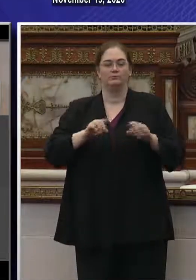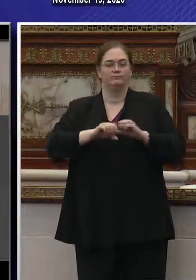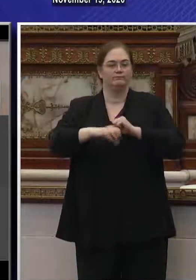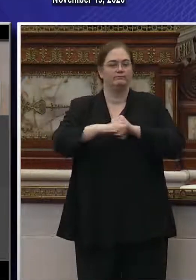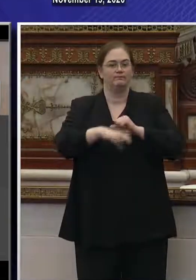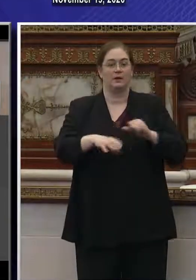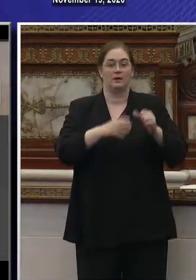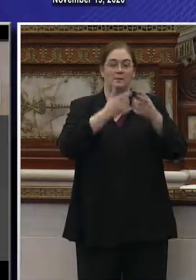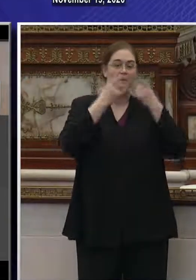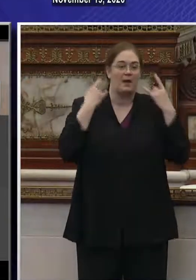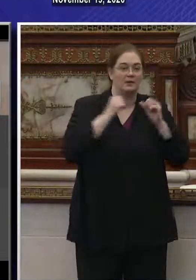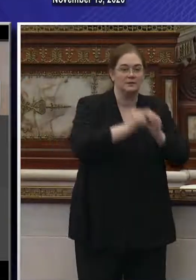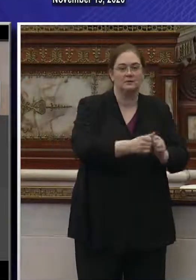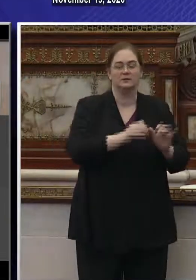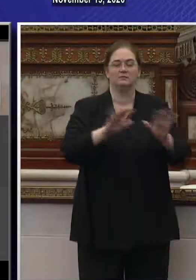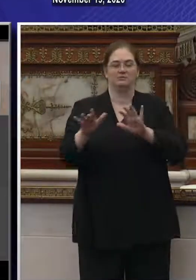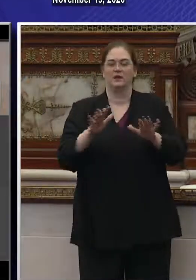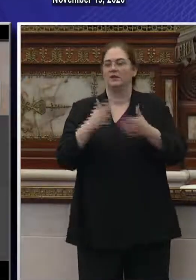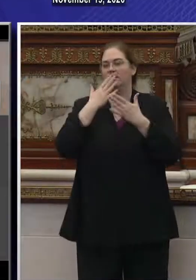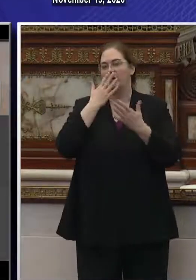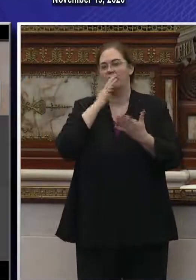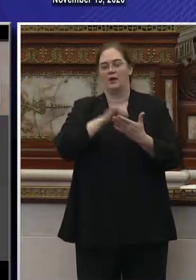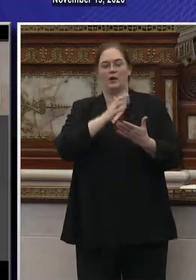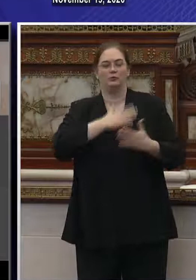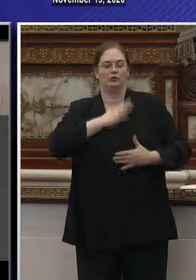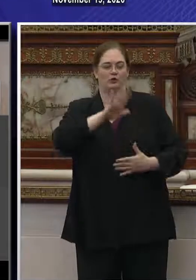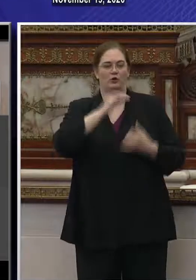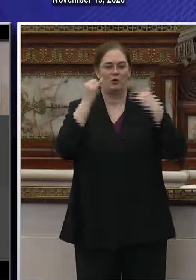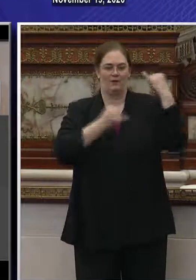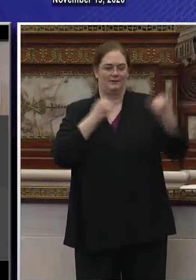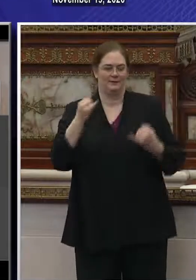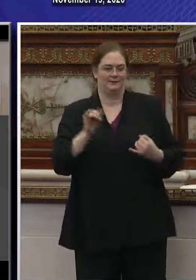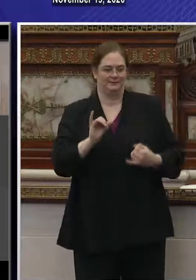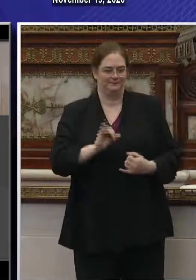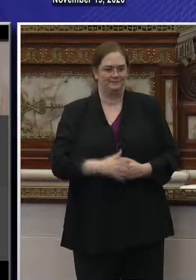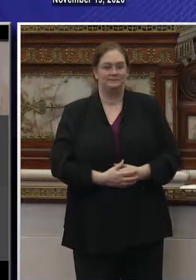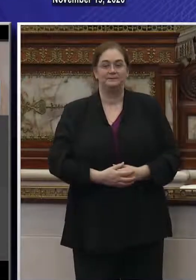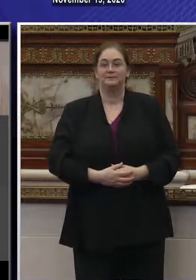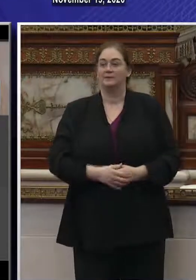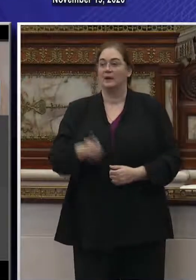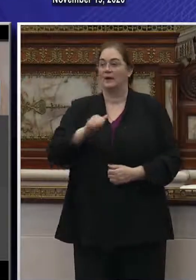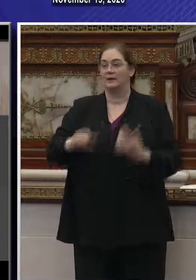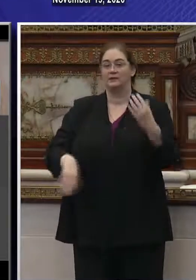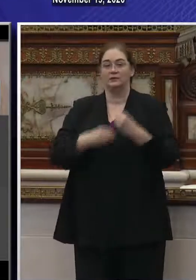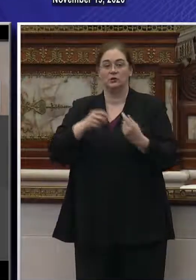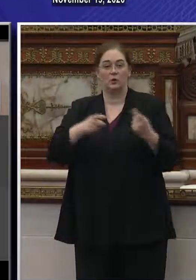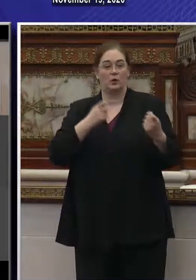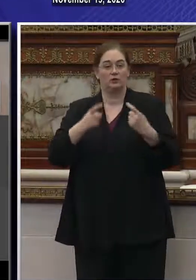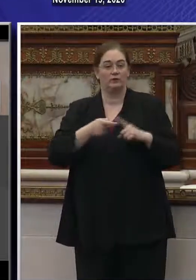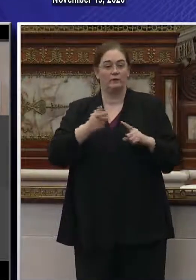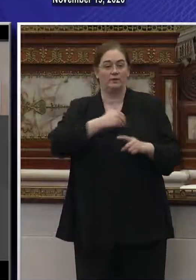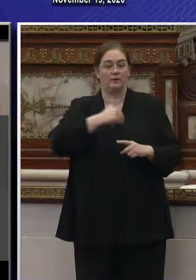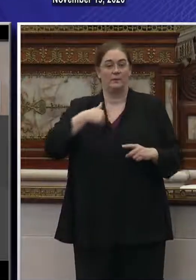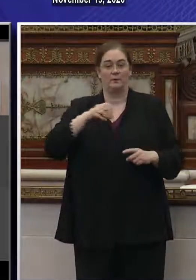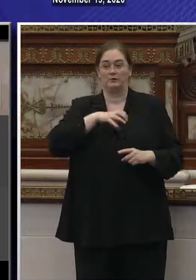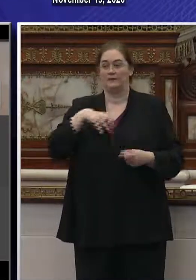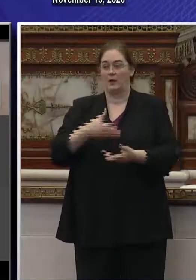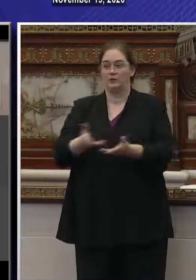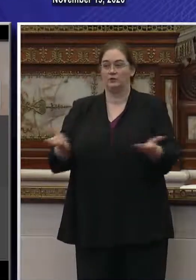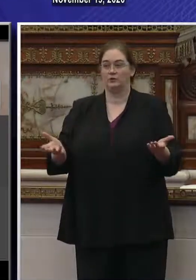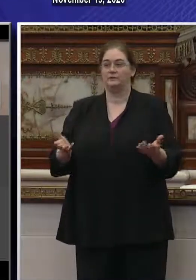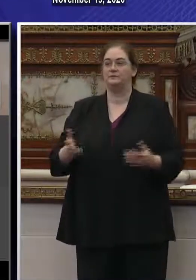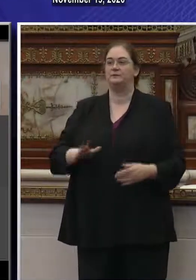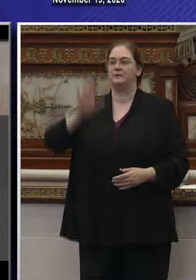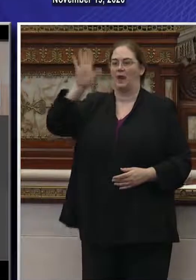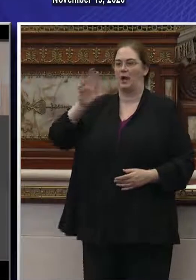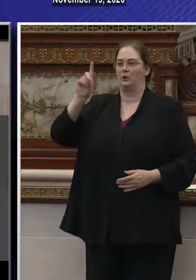much for being on top of that. We really appreciate your ideas as always. Any additional questions from members of council? I do,